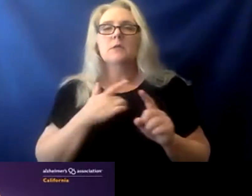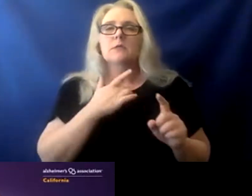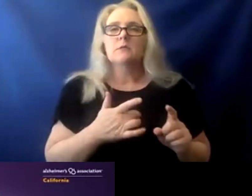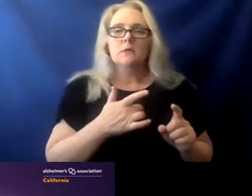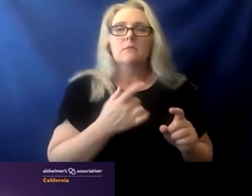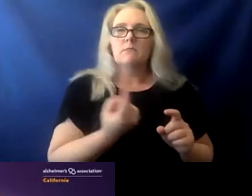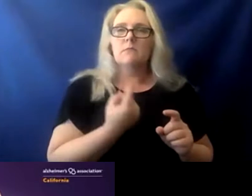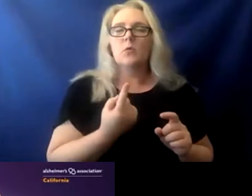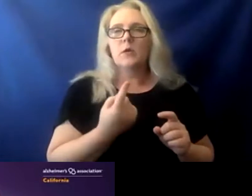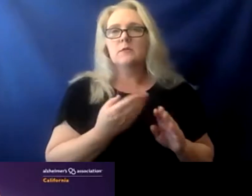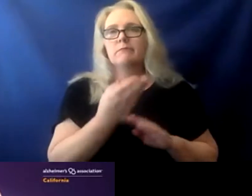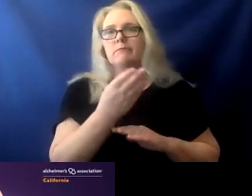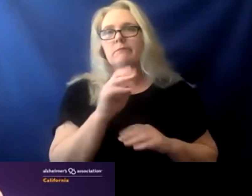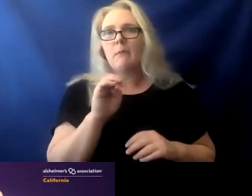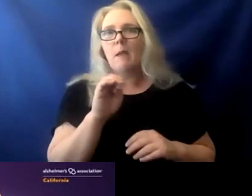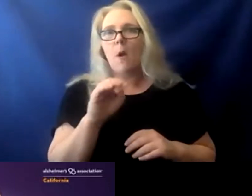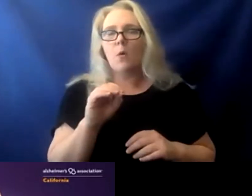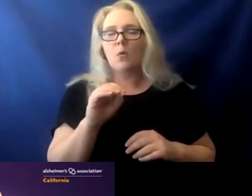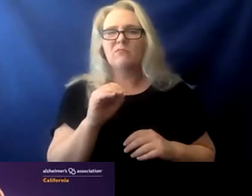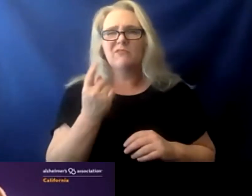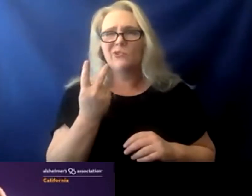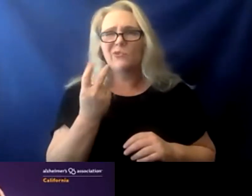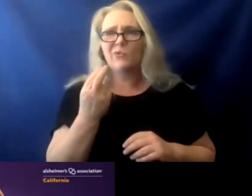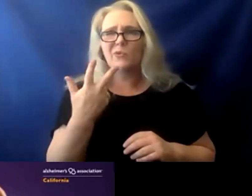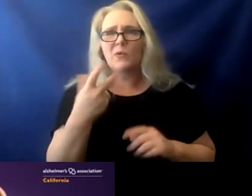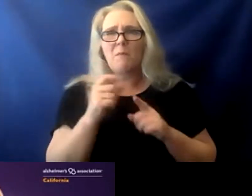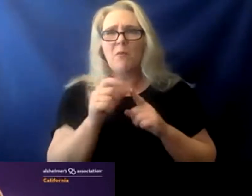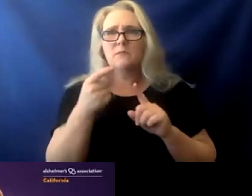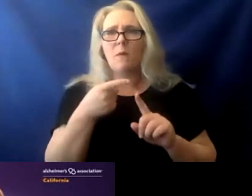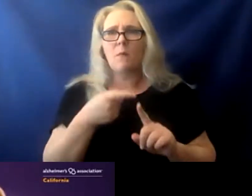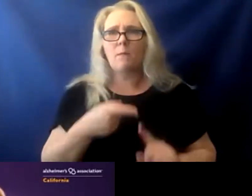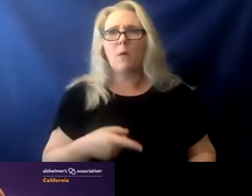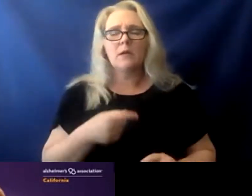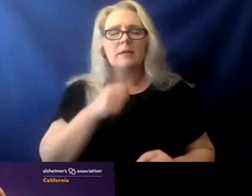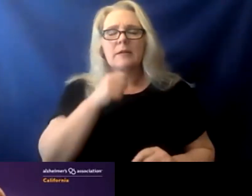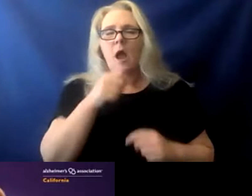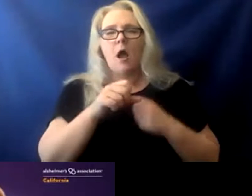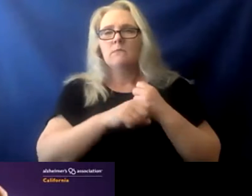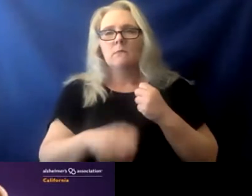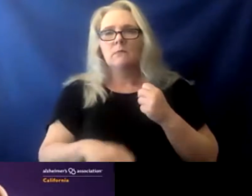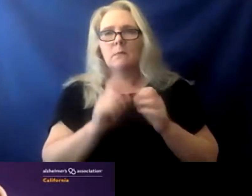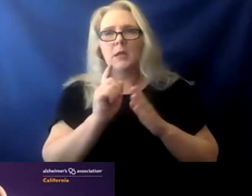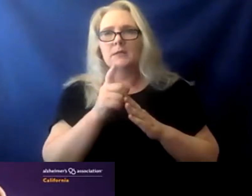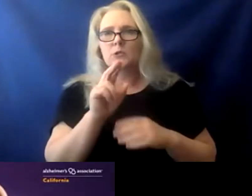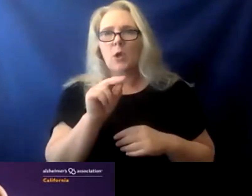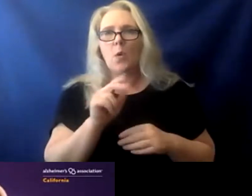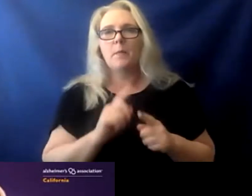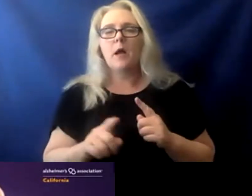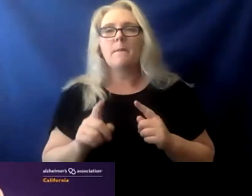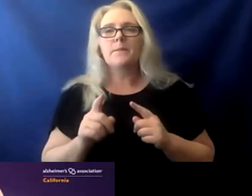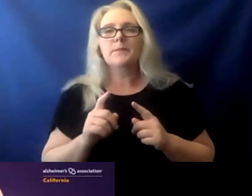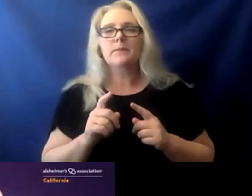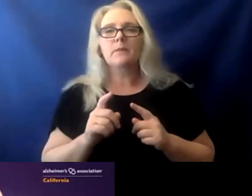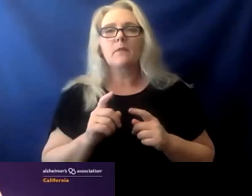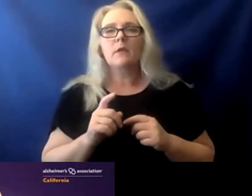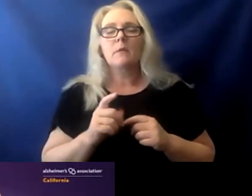that's just 2 or 3 bullets. It's not extensive minutes, but there might be a process where each of